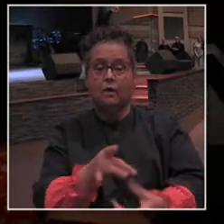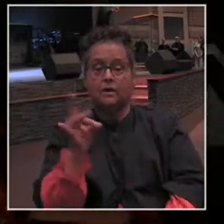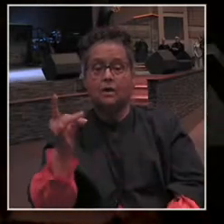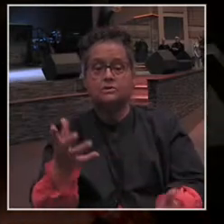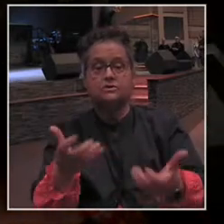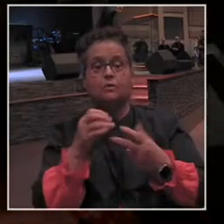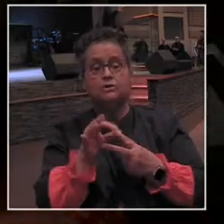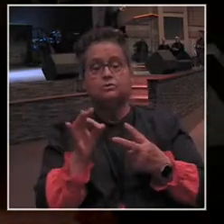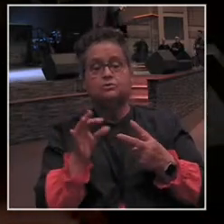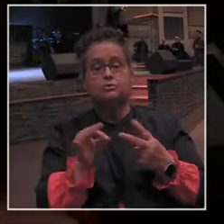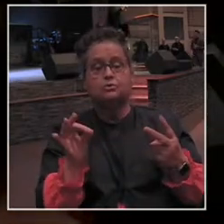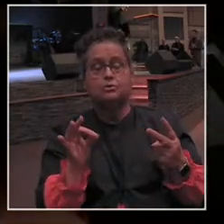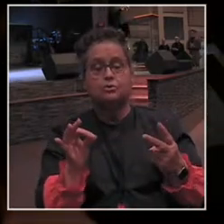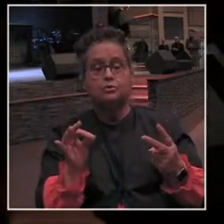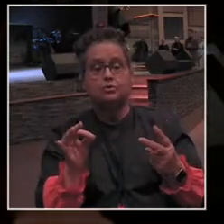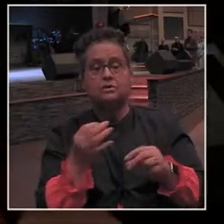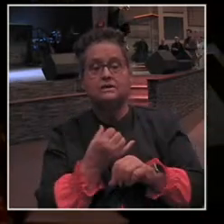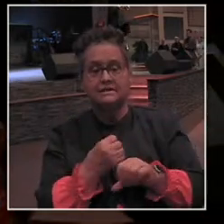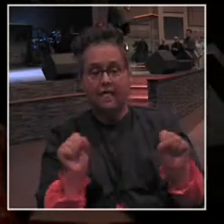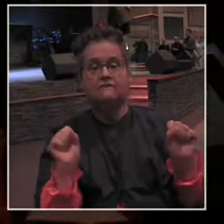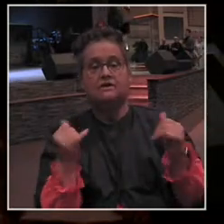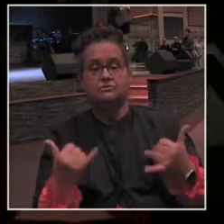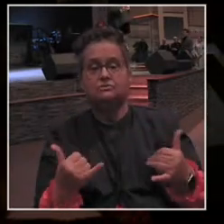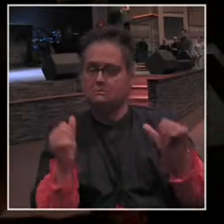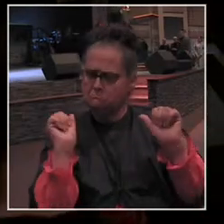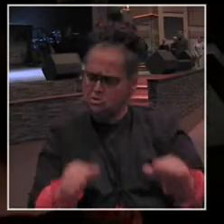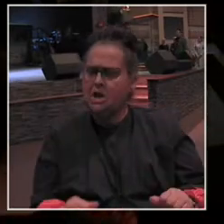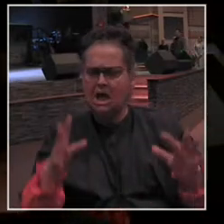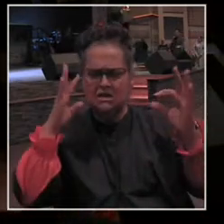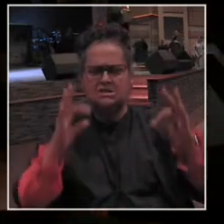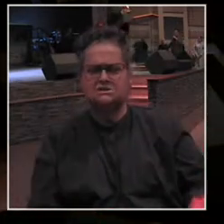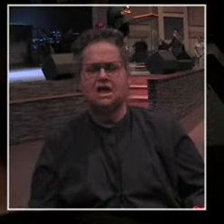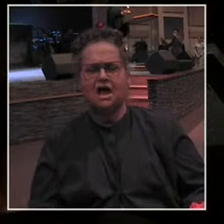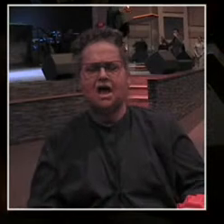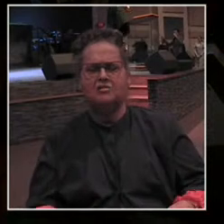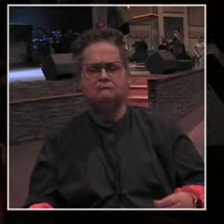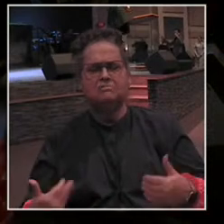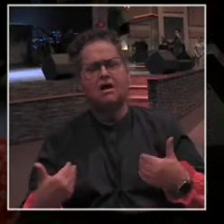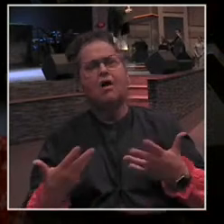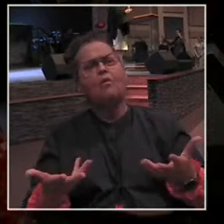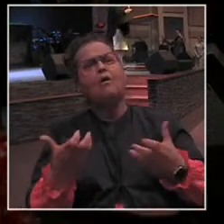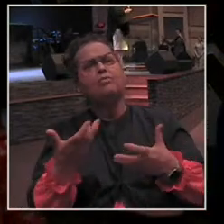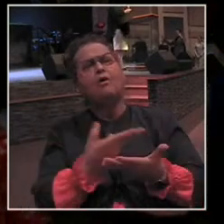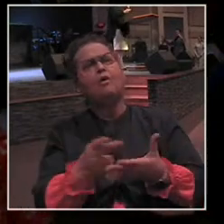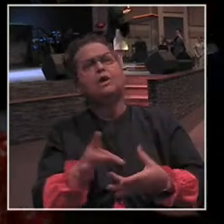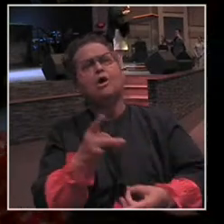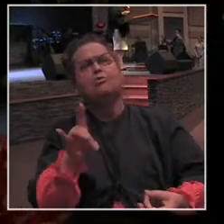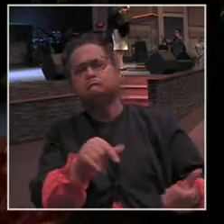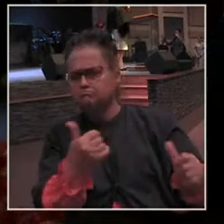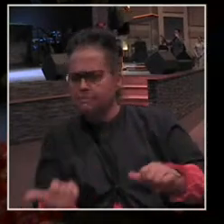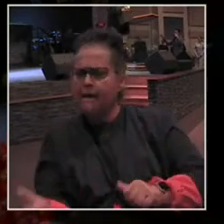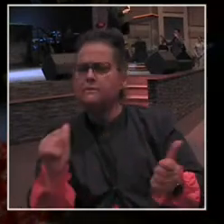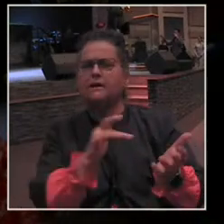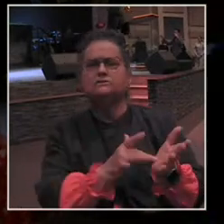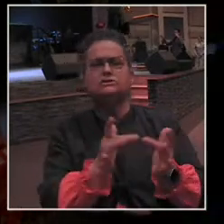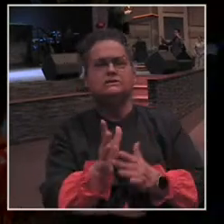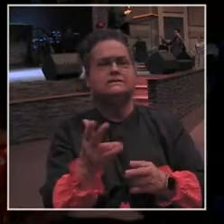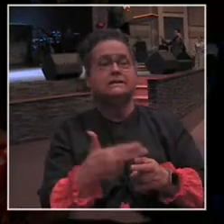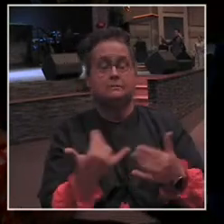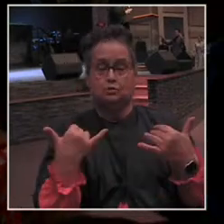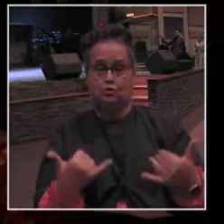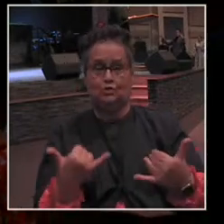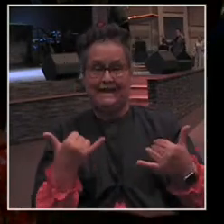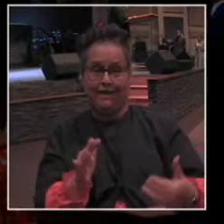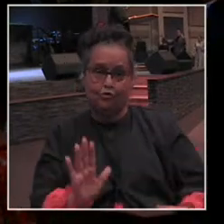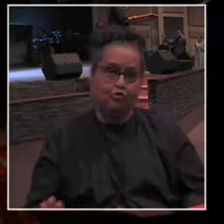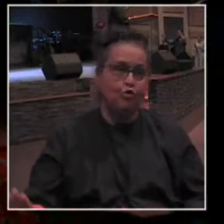salvation today, you can choose it. You can get filled with the Holy Ghost, and you can be baptized in Jesus' name. Today is your